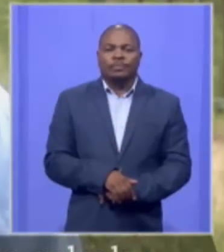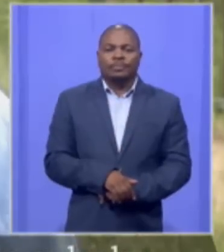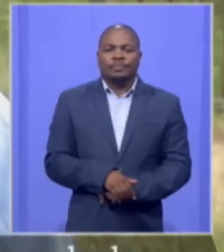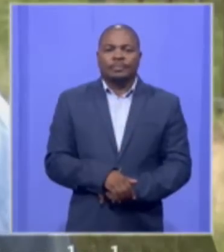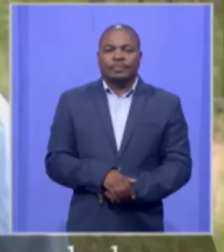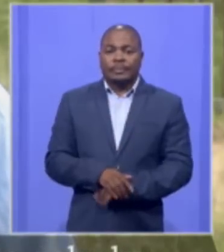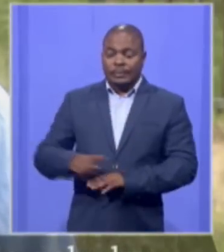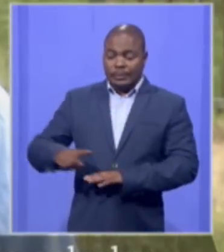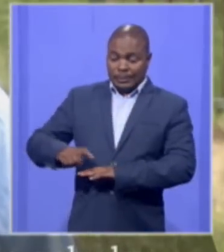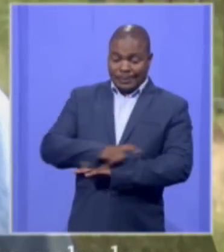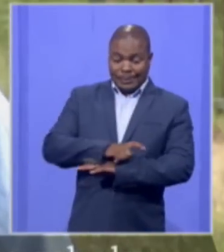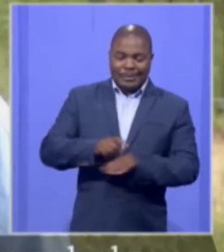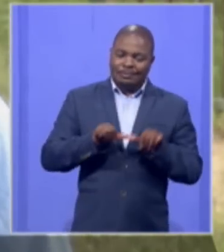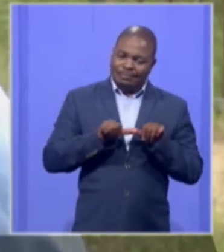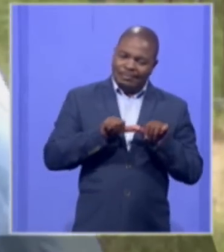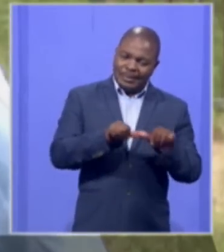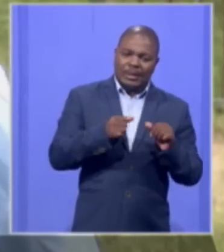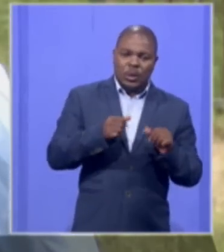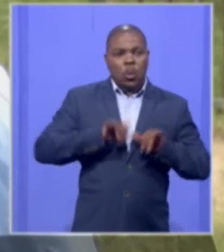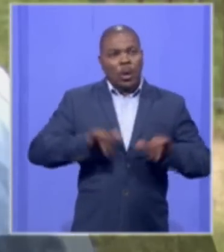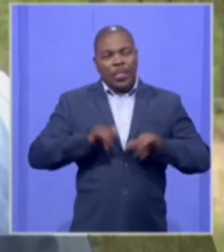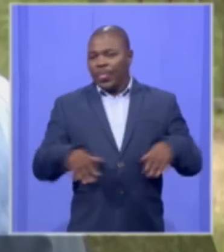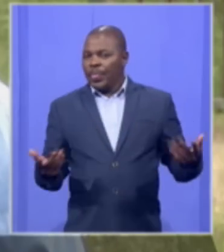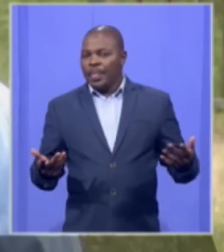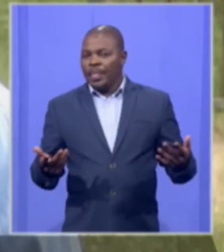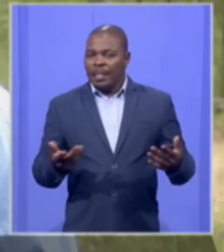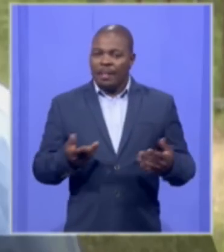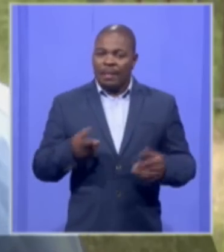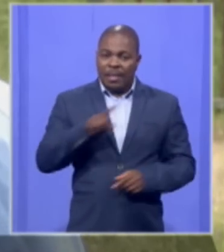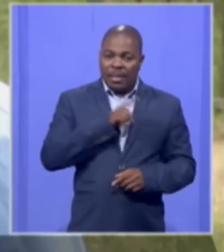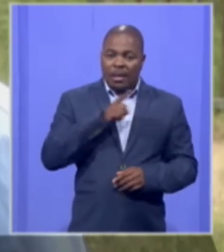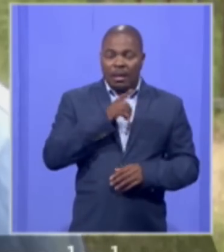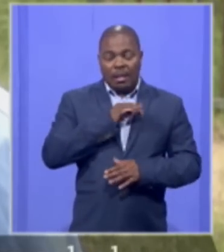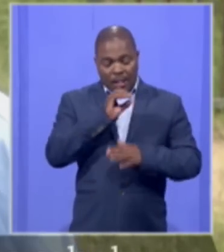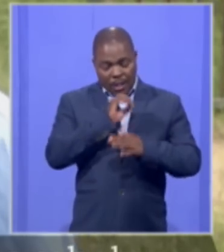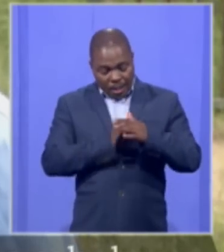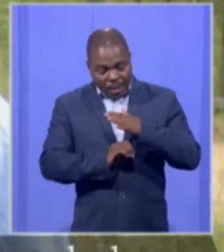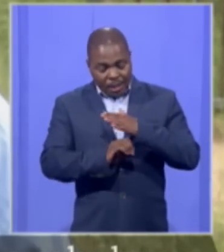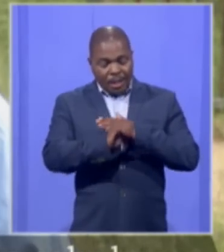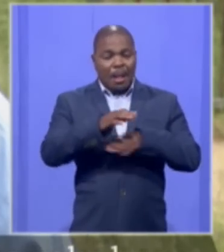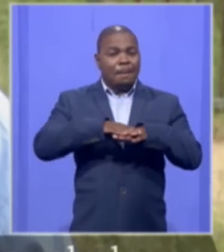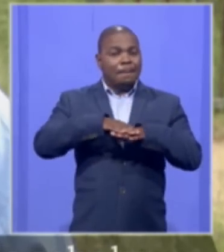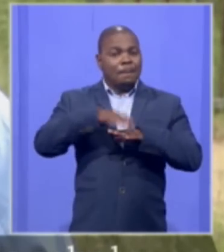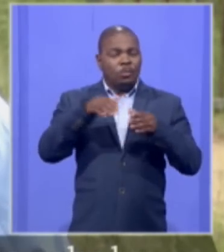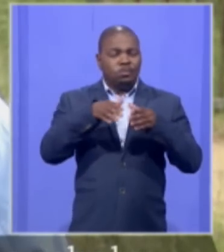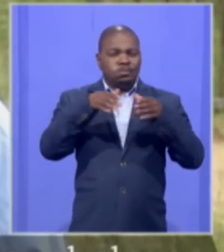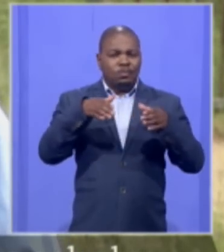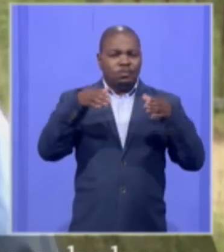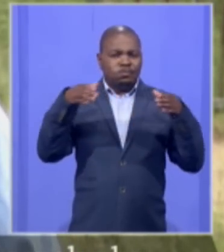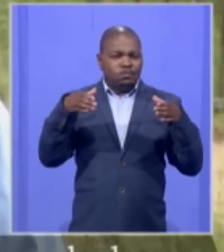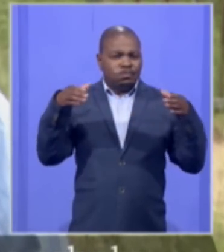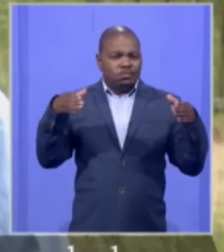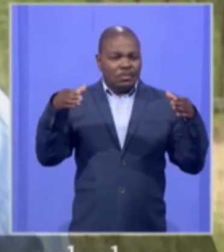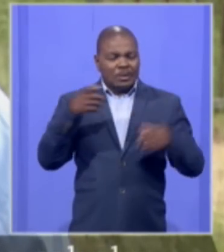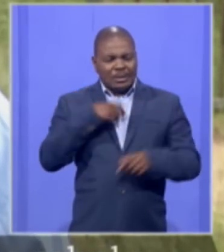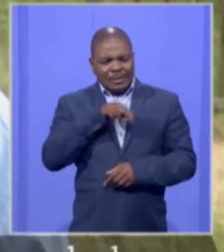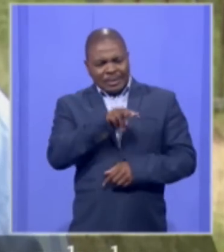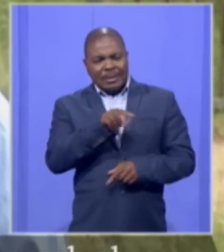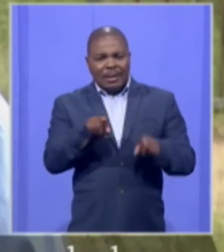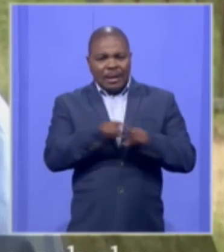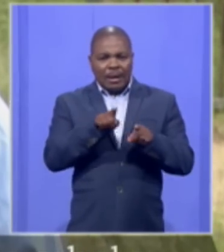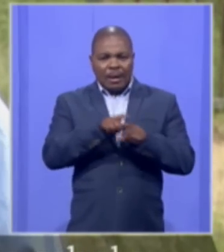Tsona ha di a re emela ntse di tswela pele. The more letsatsi le tšhaba the more ntse di eketsega. Jwale o fumana hore le mono